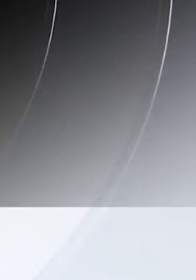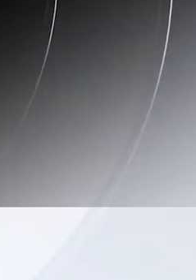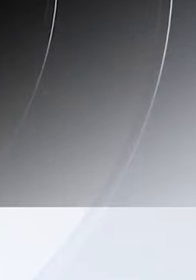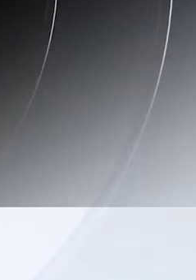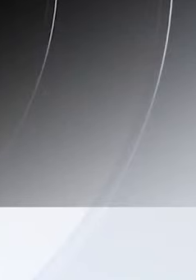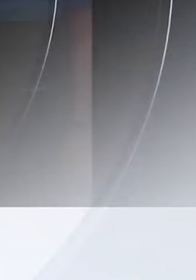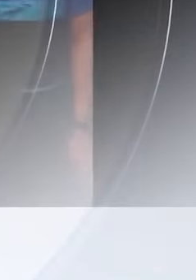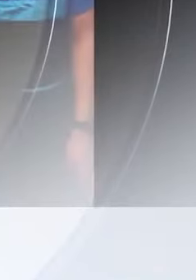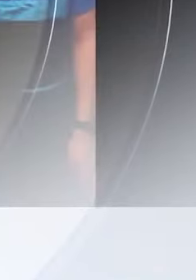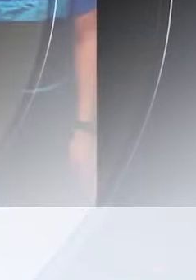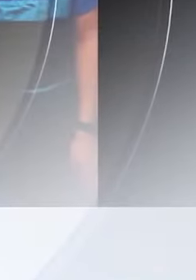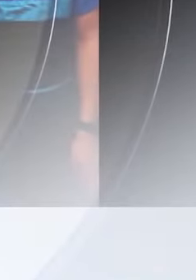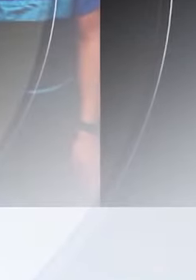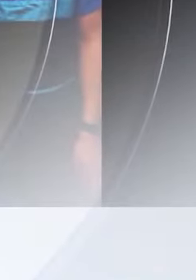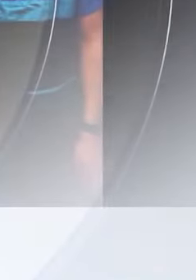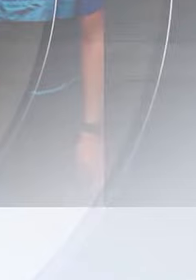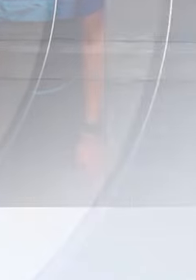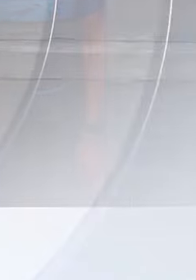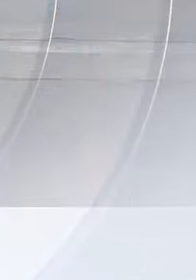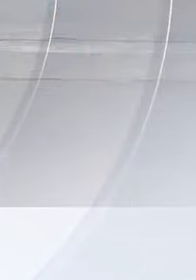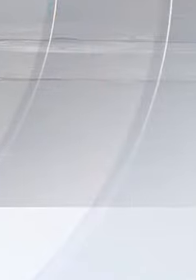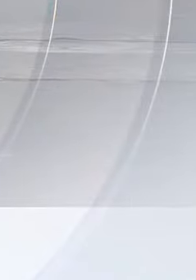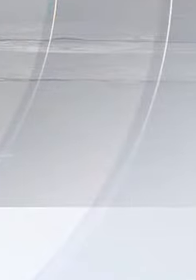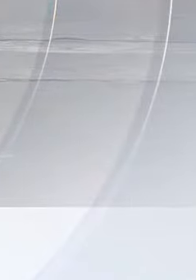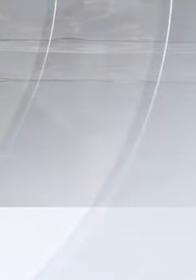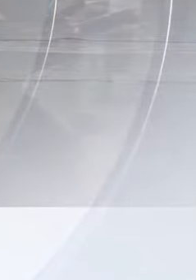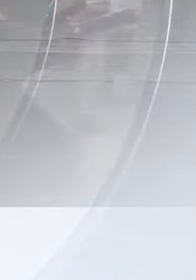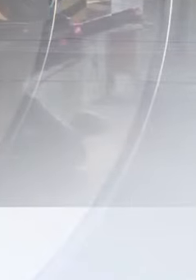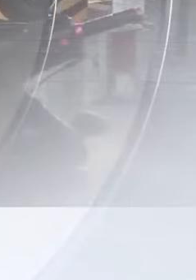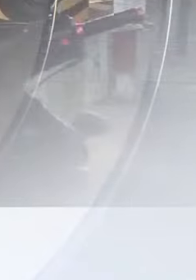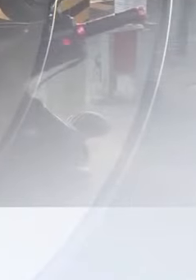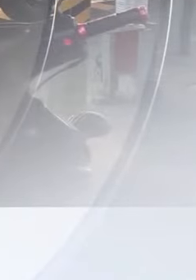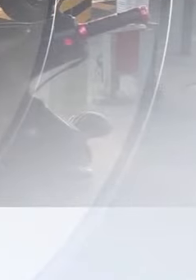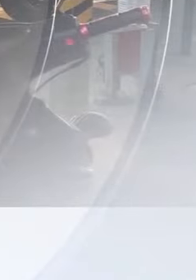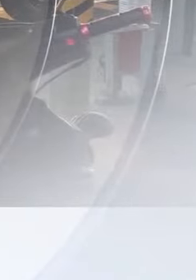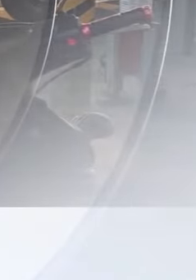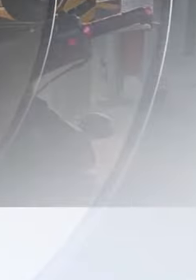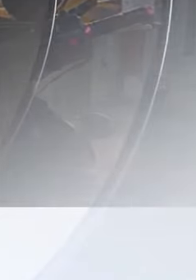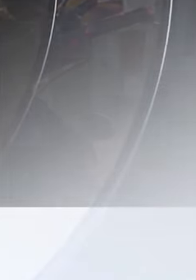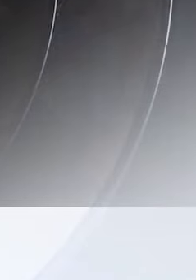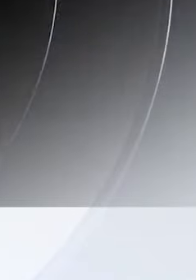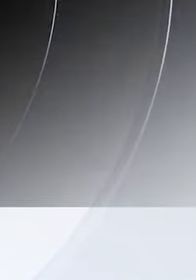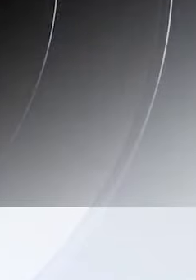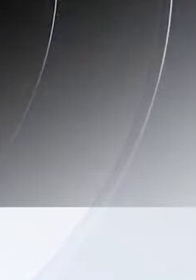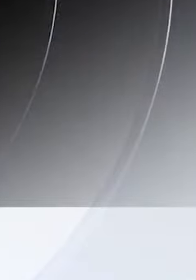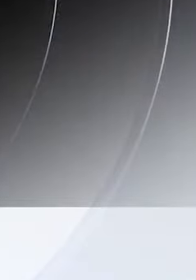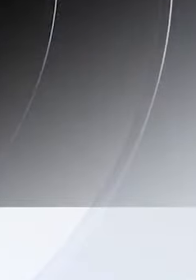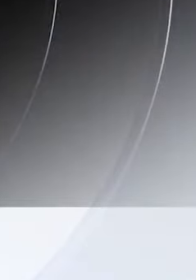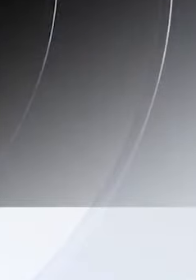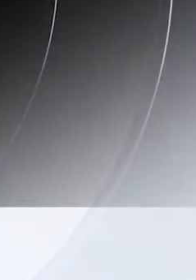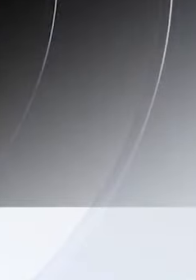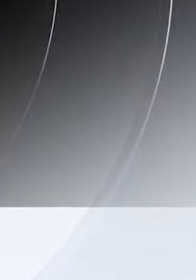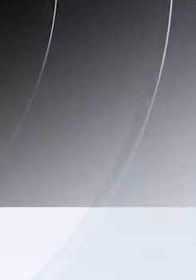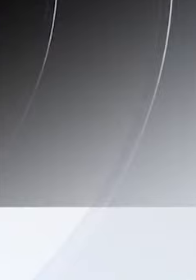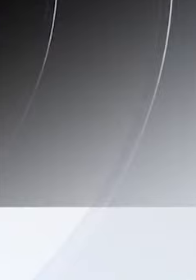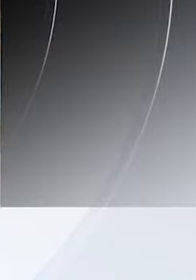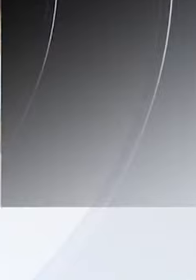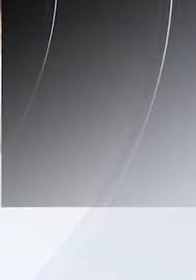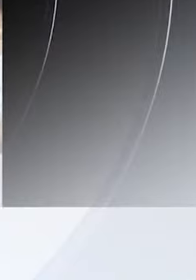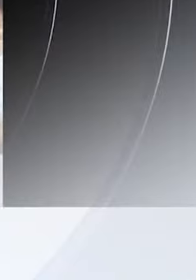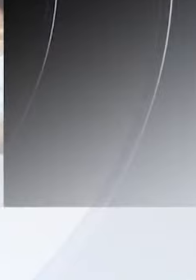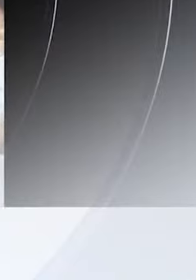At a time when we are in dire need of hope, we look up to your sense of duty and compassion.